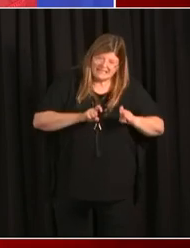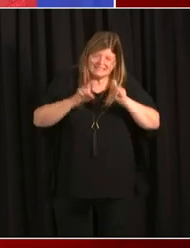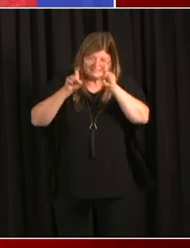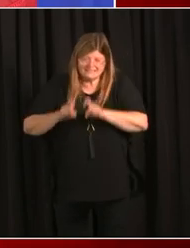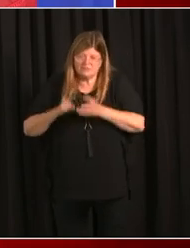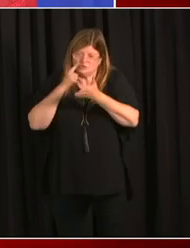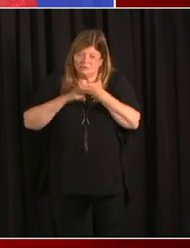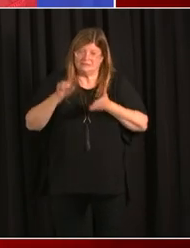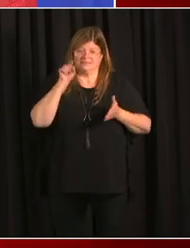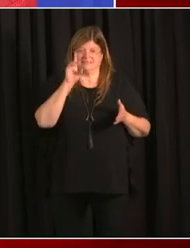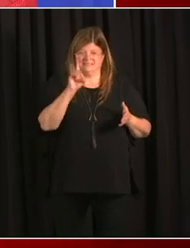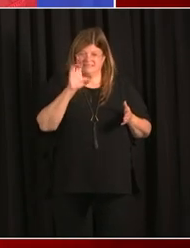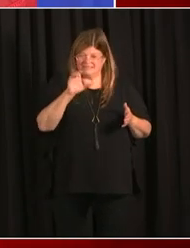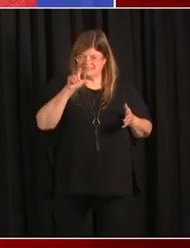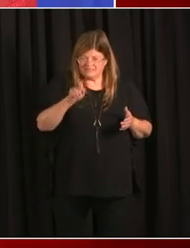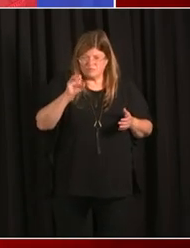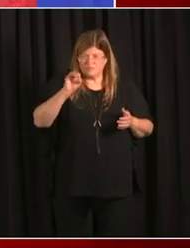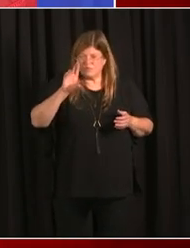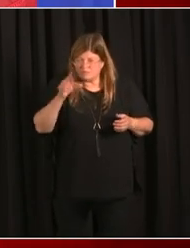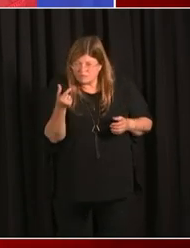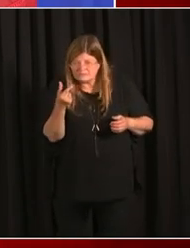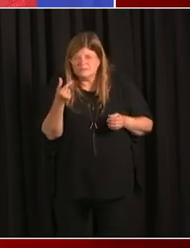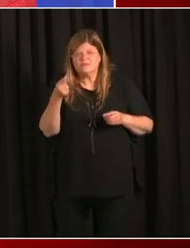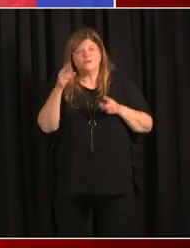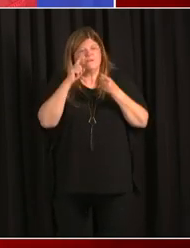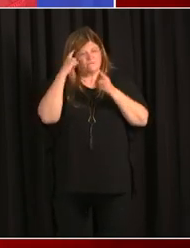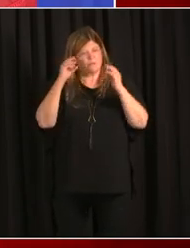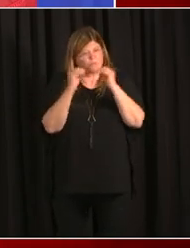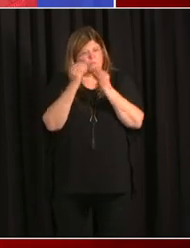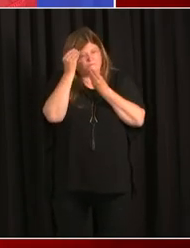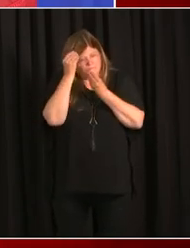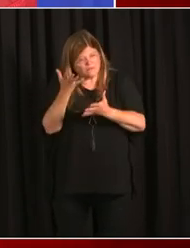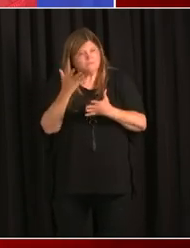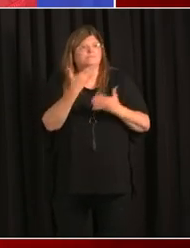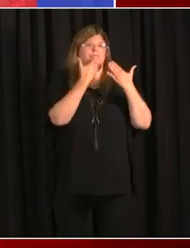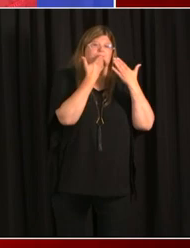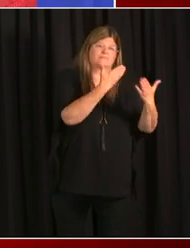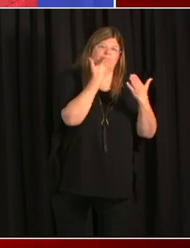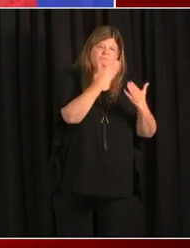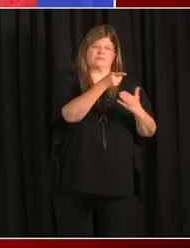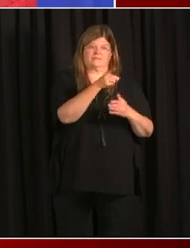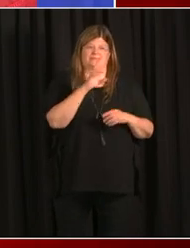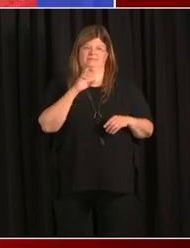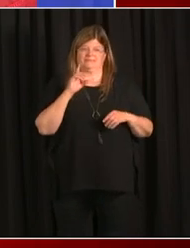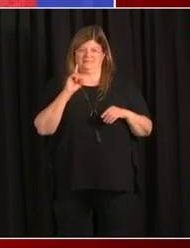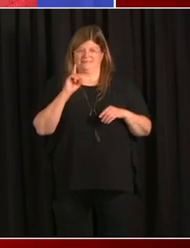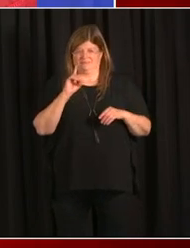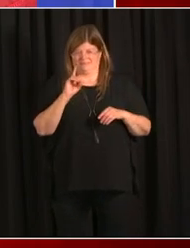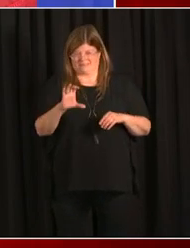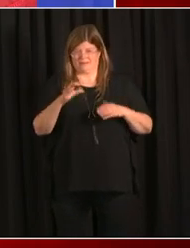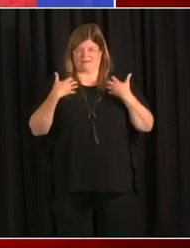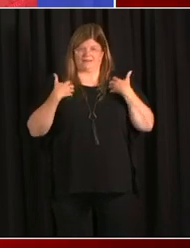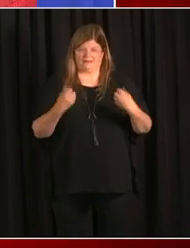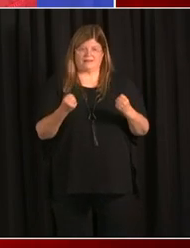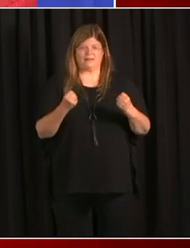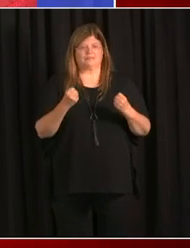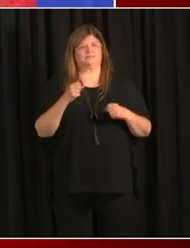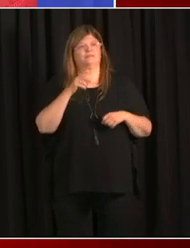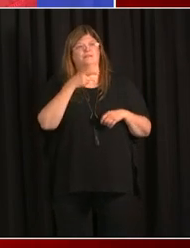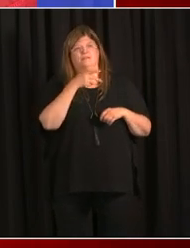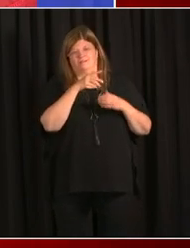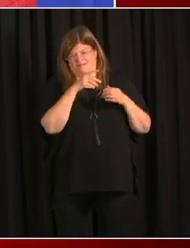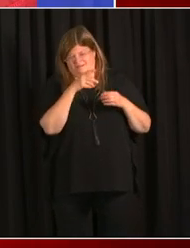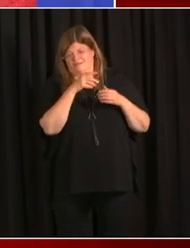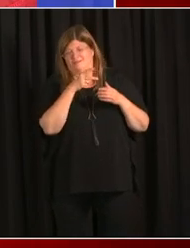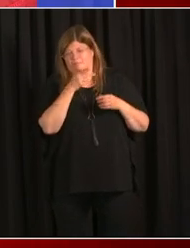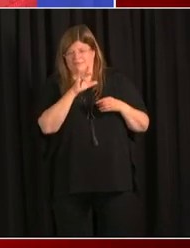getcheckeddc.org for more information. And I want to thank our team at DC Health and all of our partners, because we have a lot of partners who have been engaged in